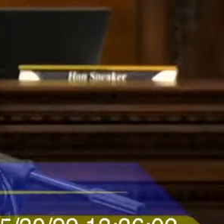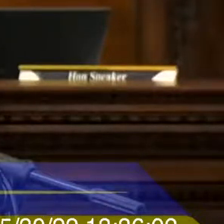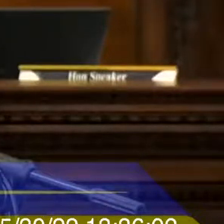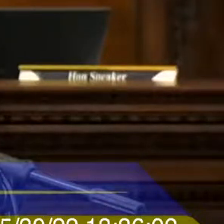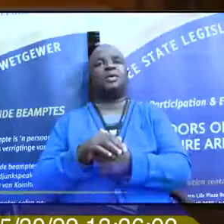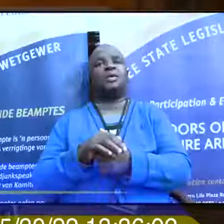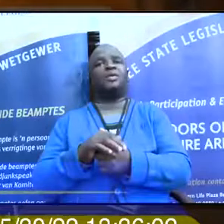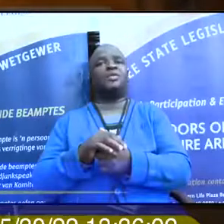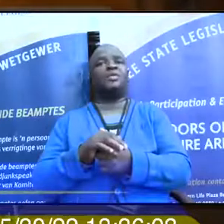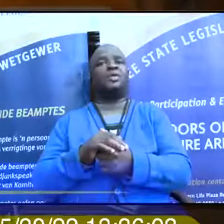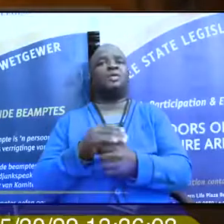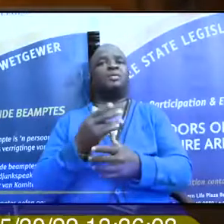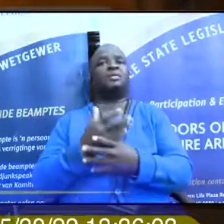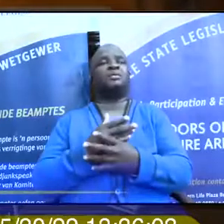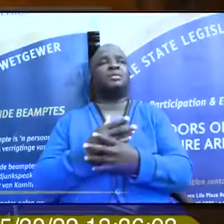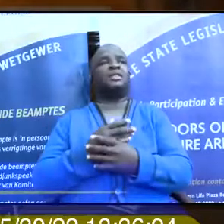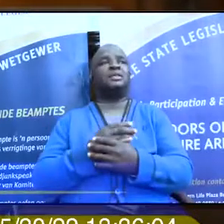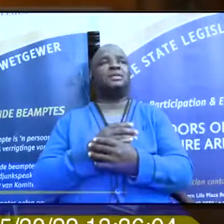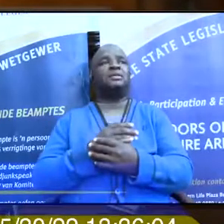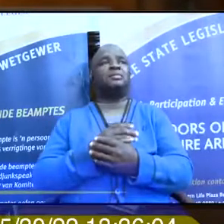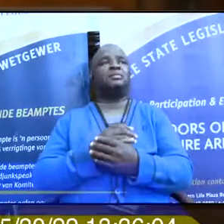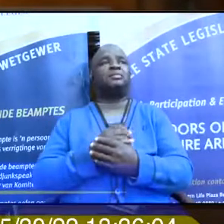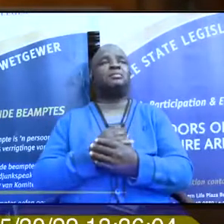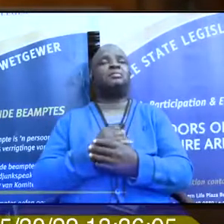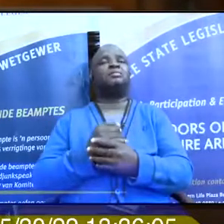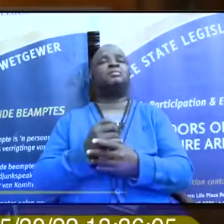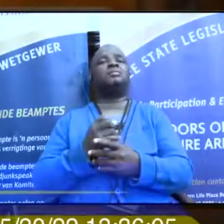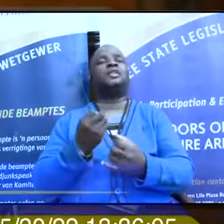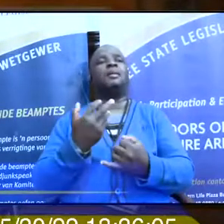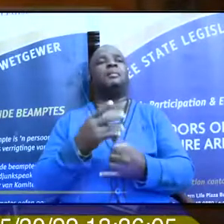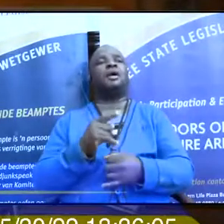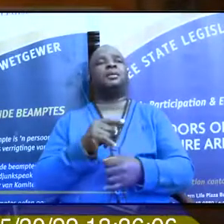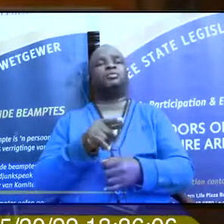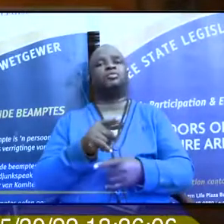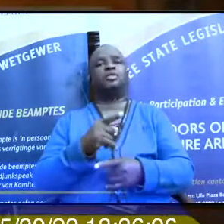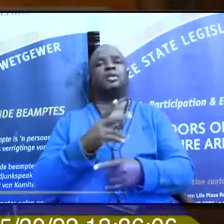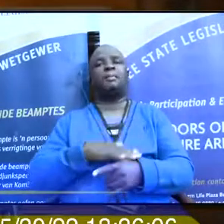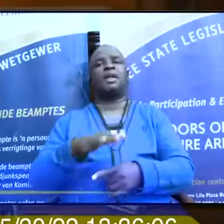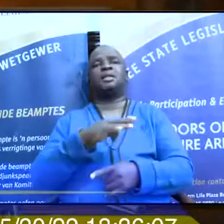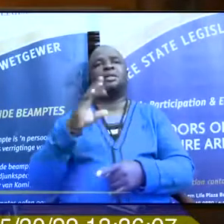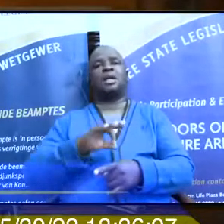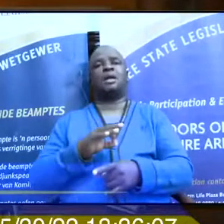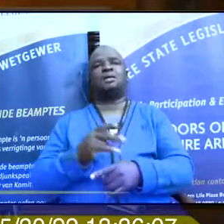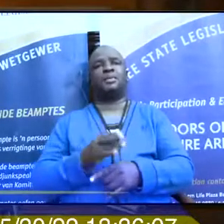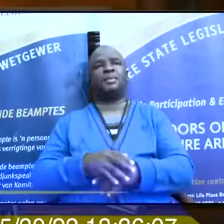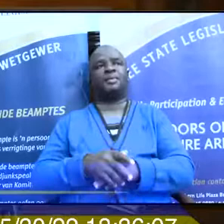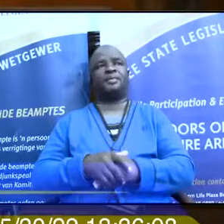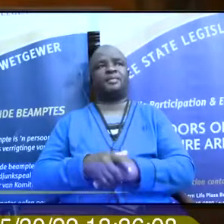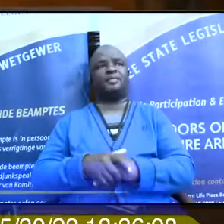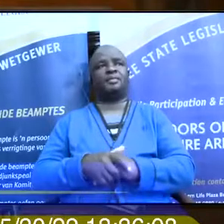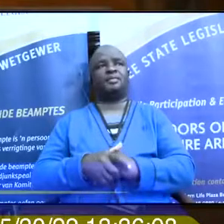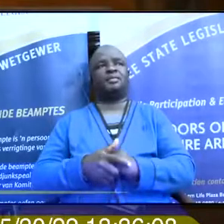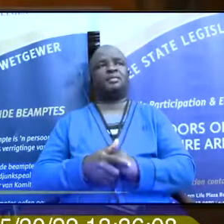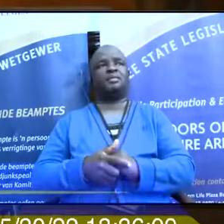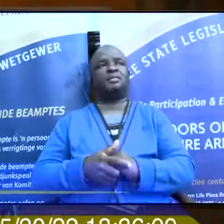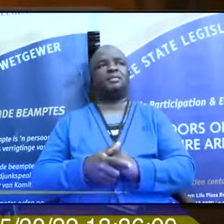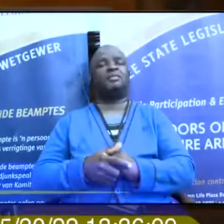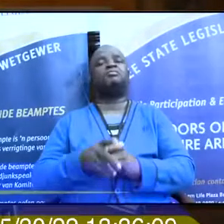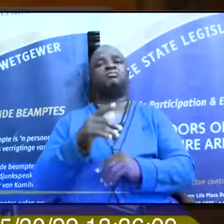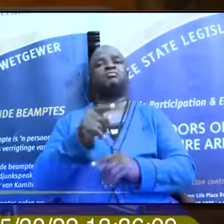done on that particular day but who don't even have a basic salary and and